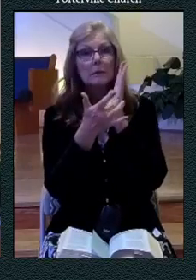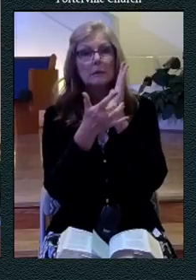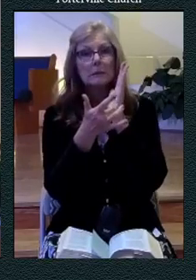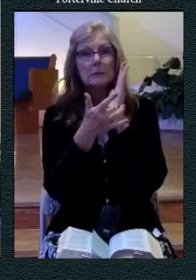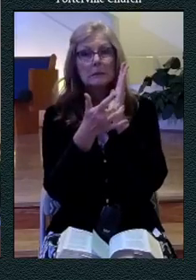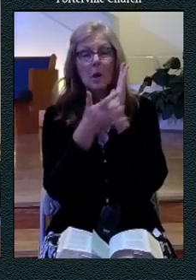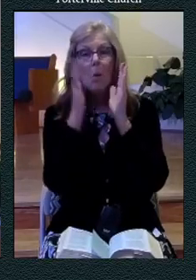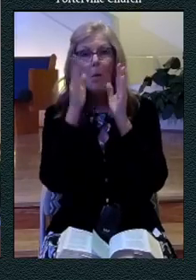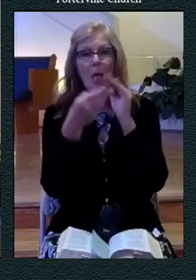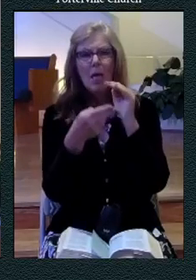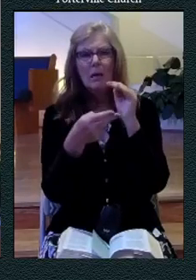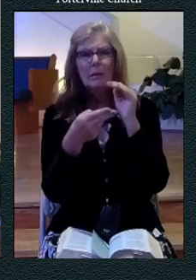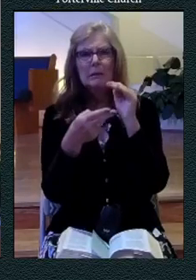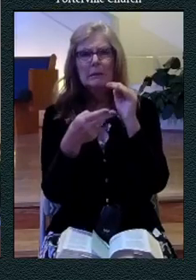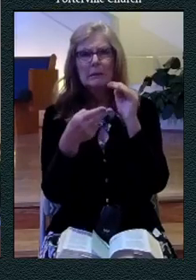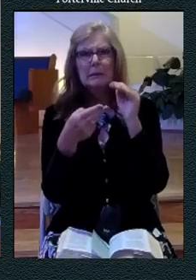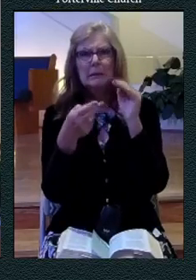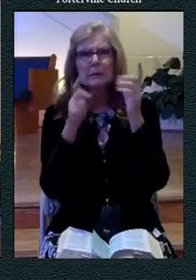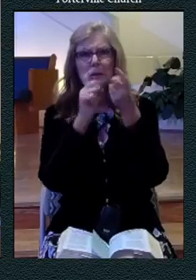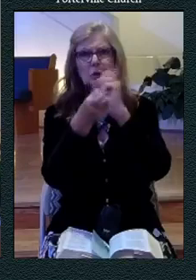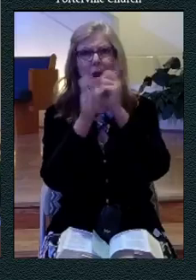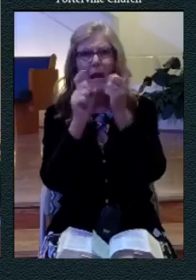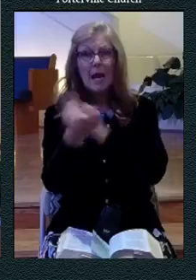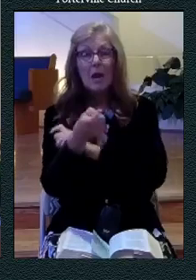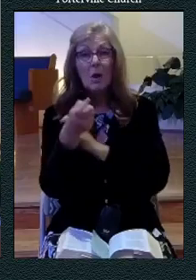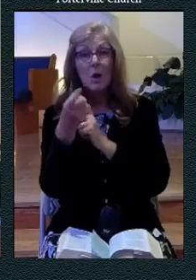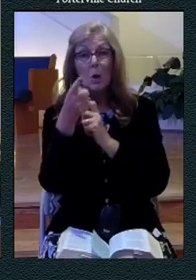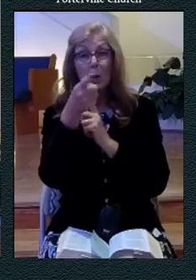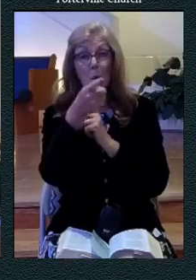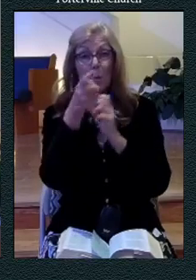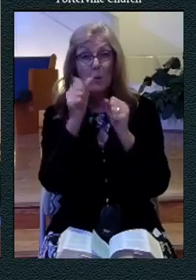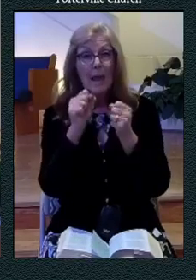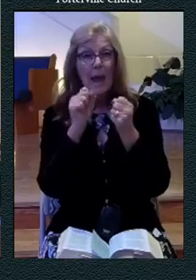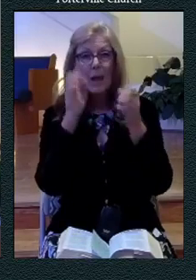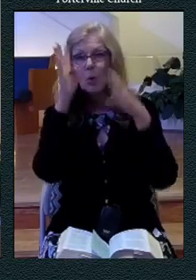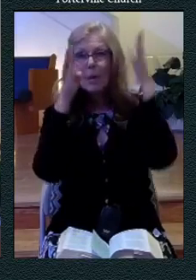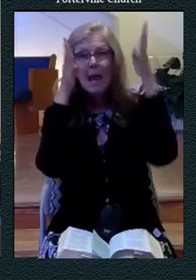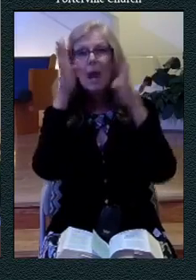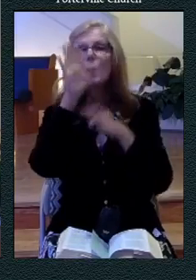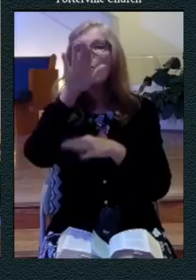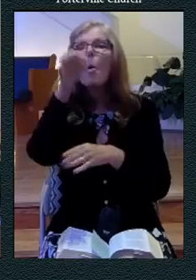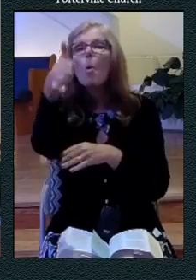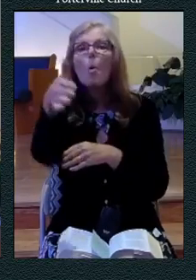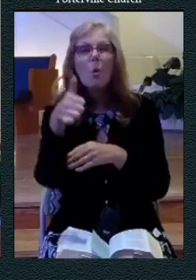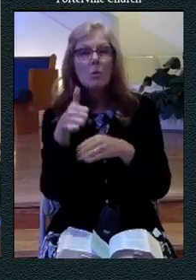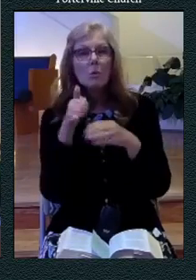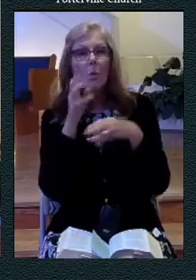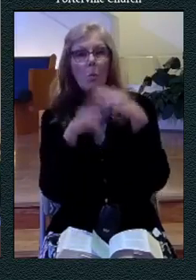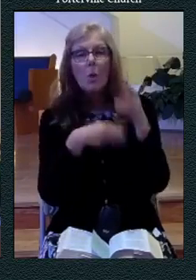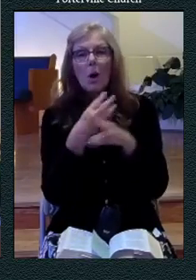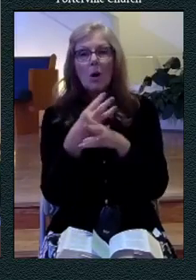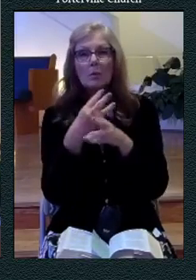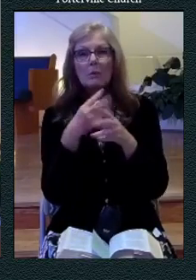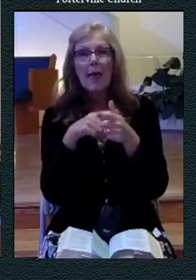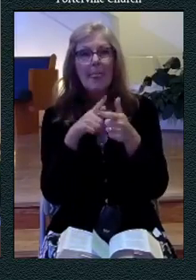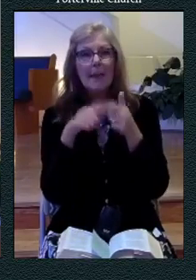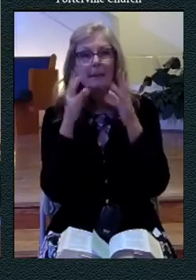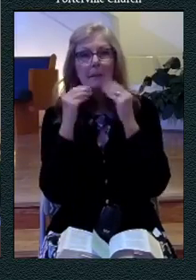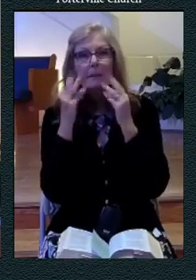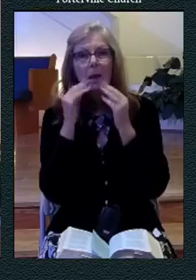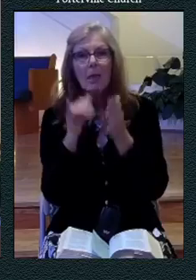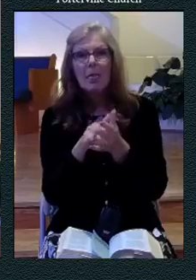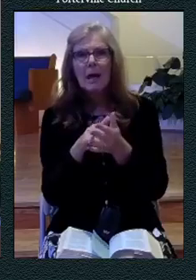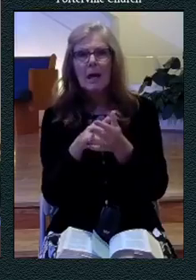level, which will allow you to create your own worlds and actually experience them. This is